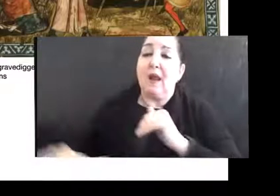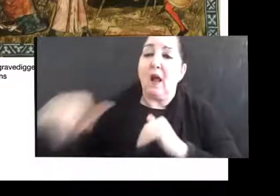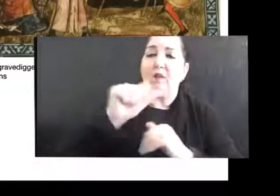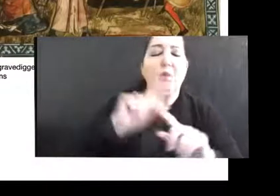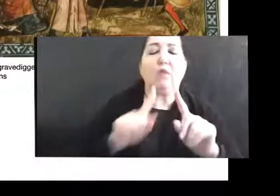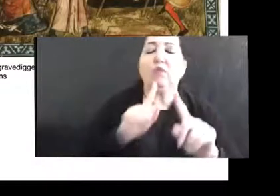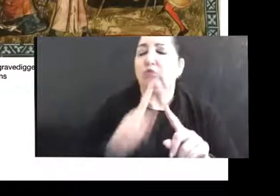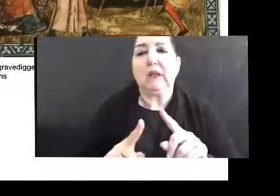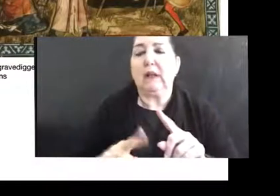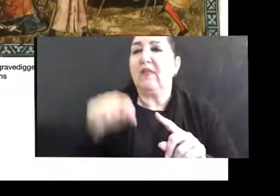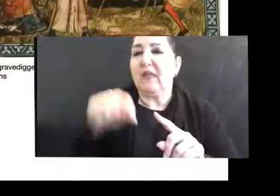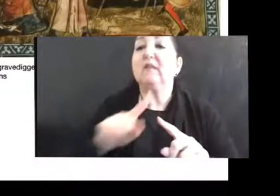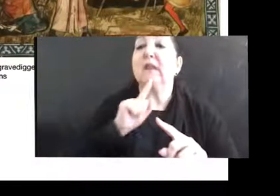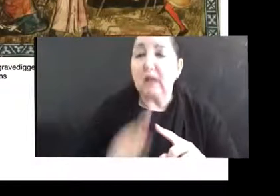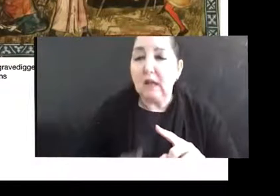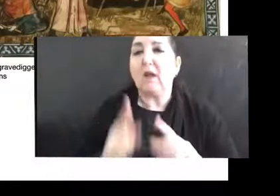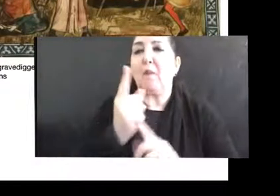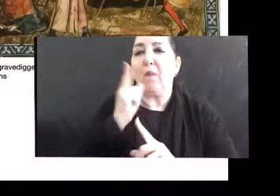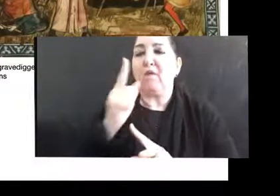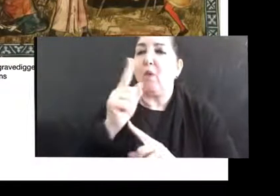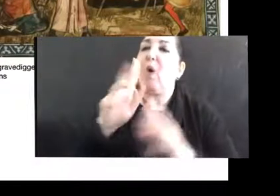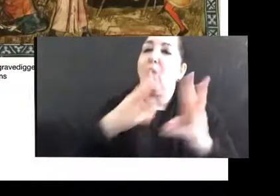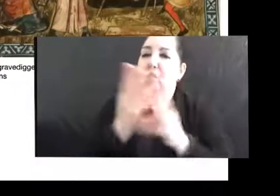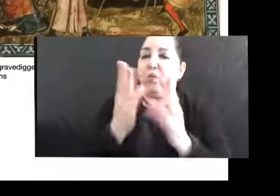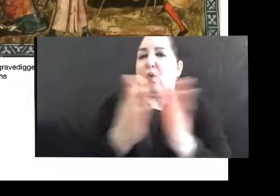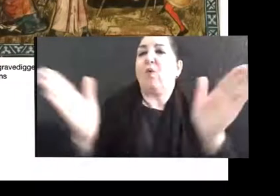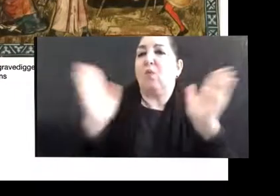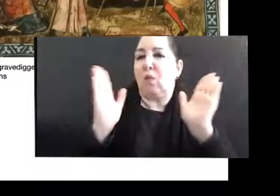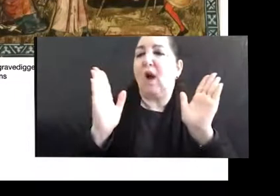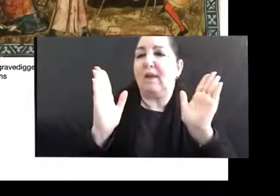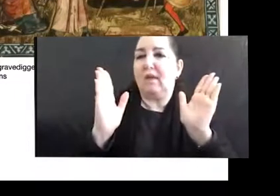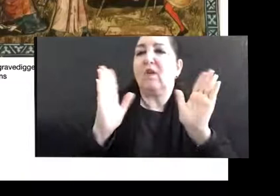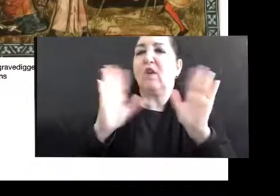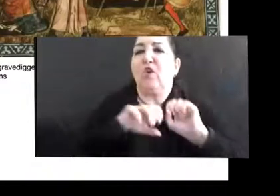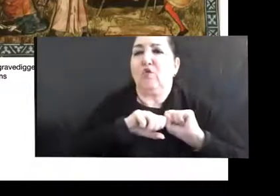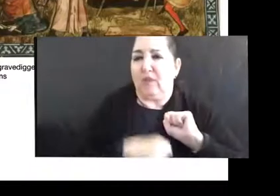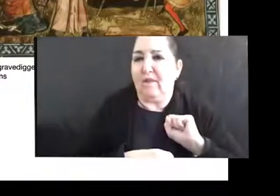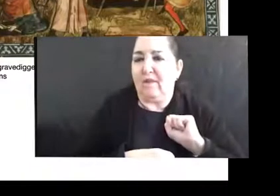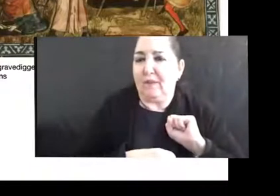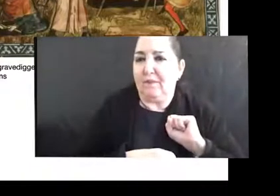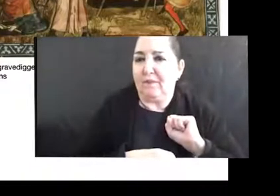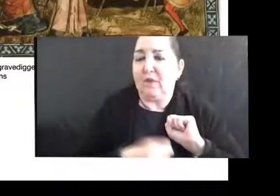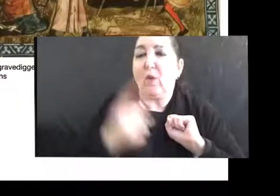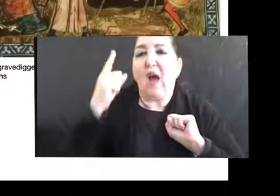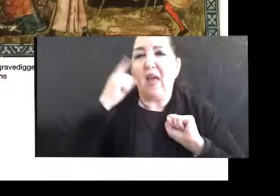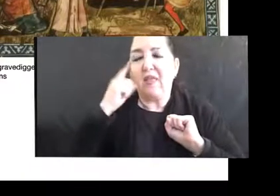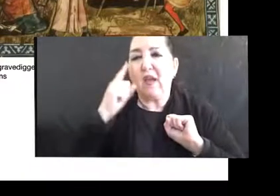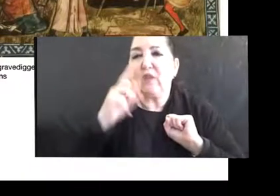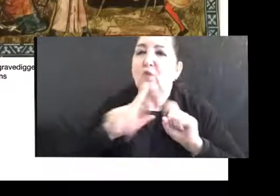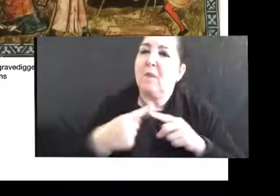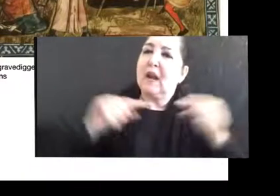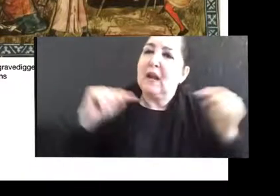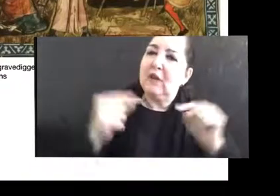will be a moment of global, it is a moment of global grief. And so I think poetry and chronicling injury together is a